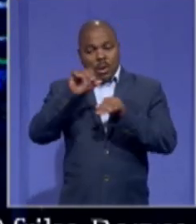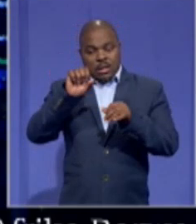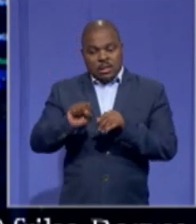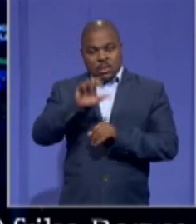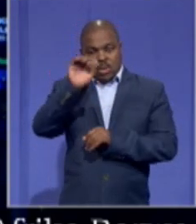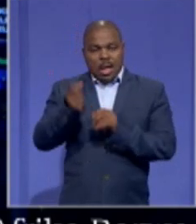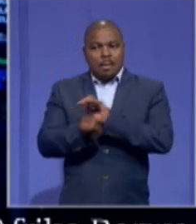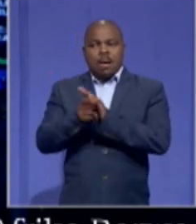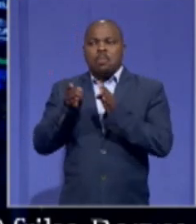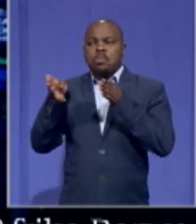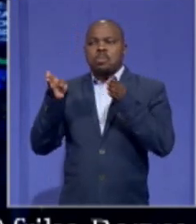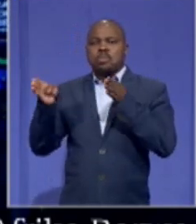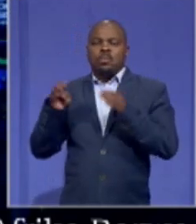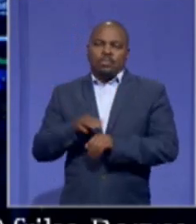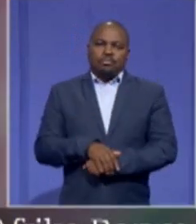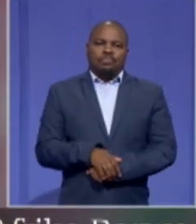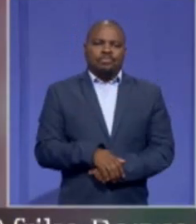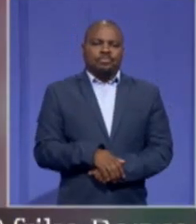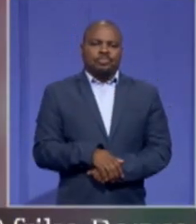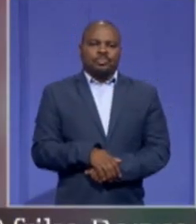Borwa.